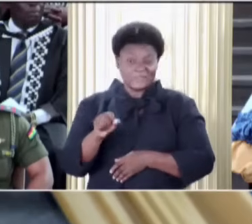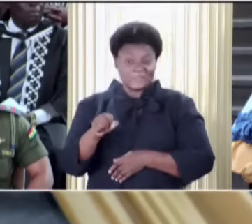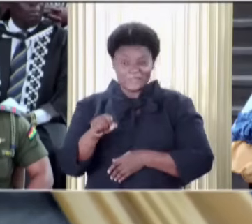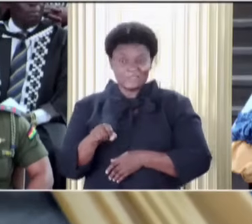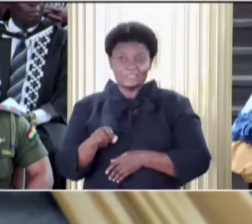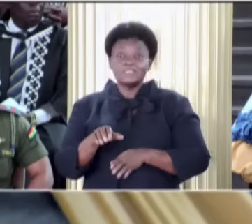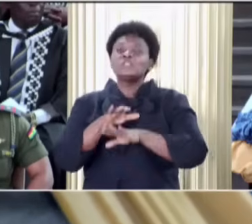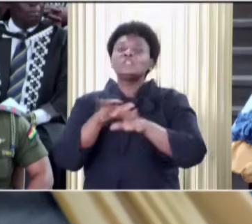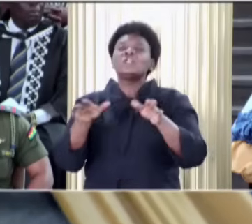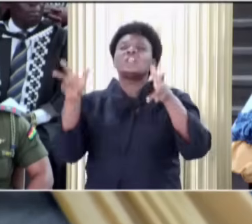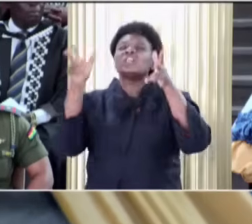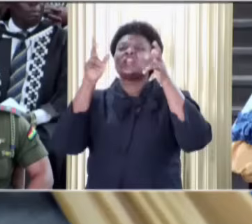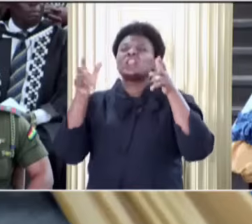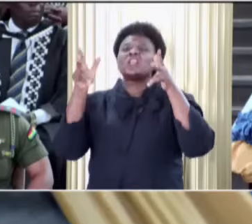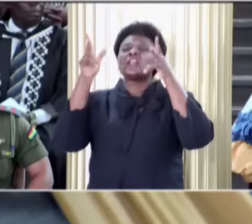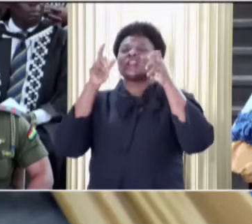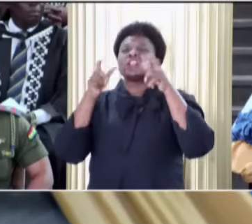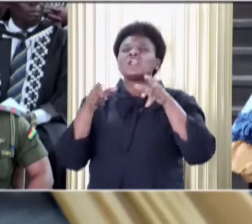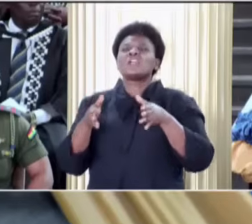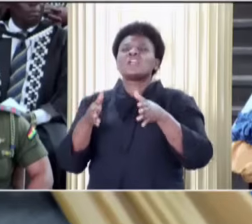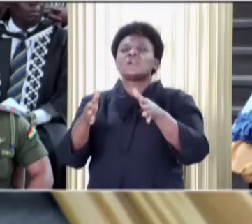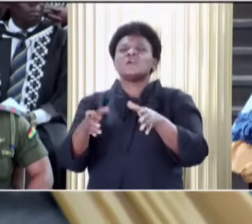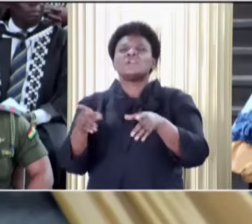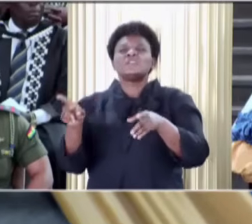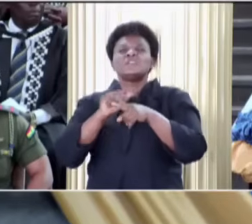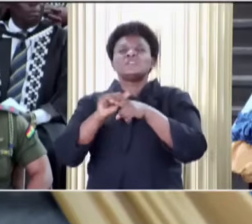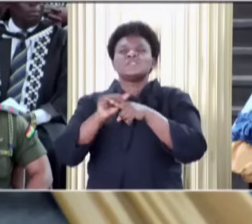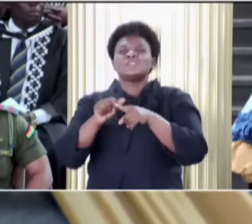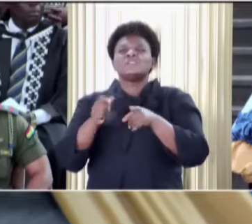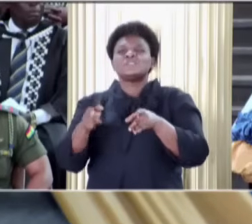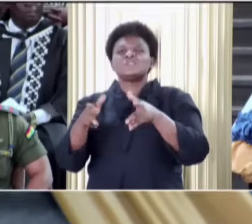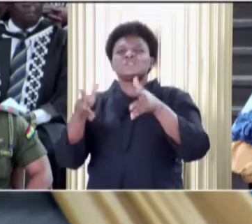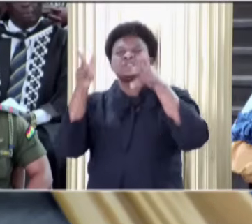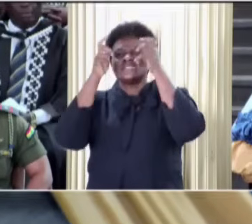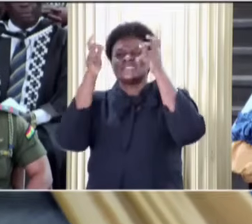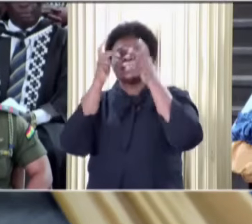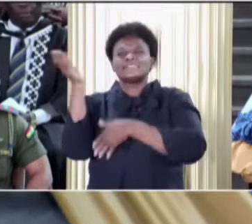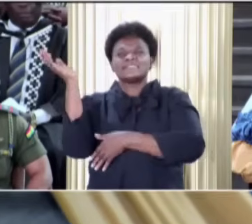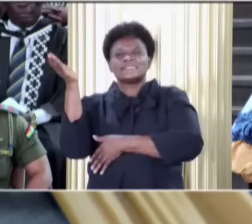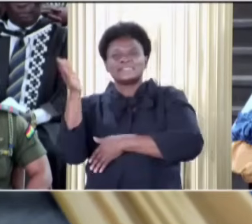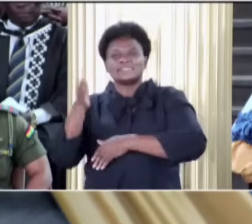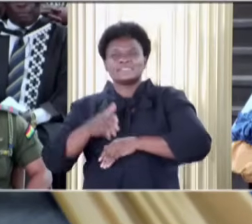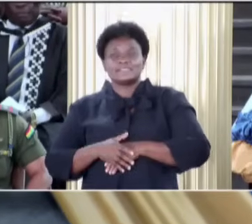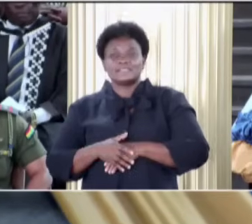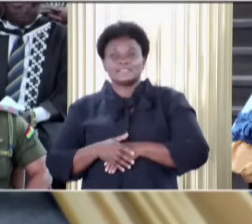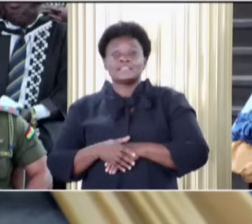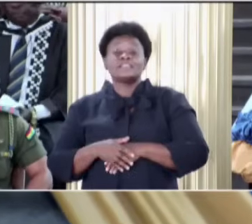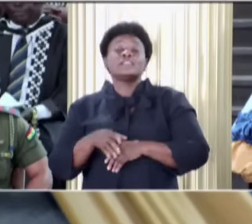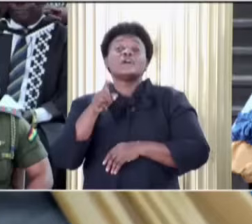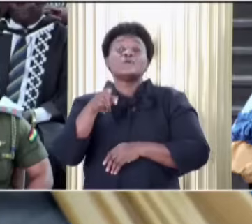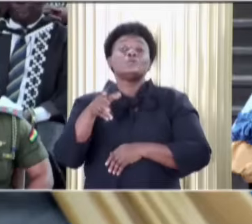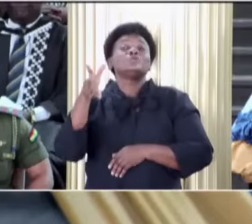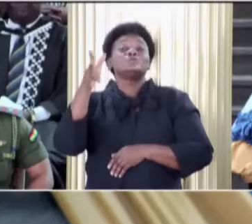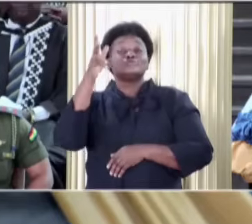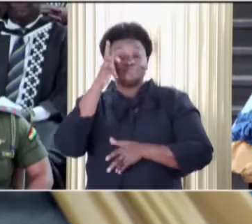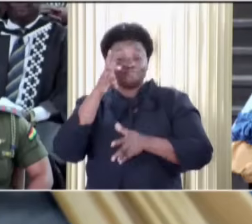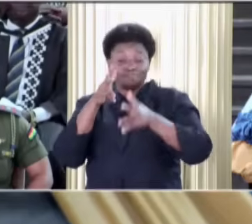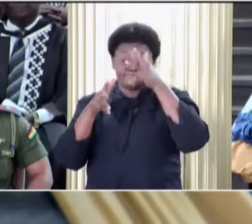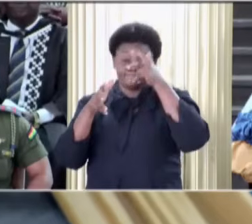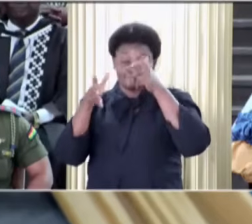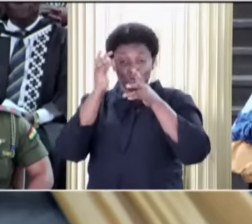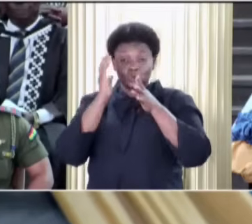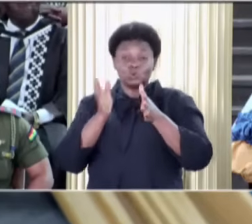not listen in the way that you have been trained to listen to speeches. I want you to listen in the way